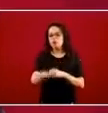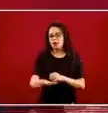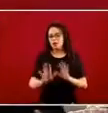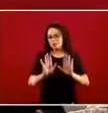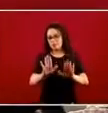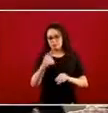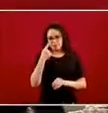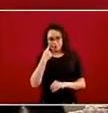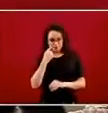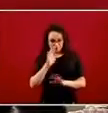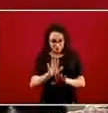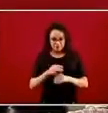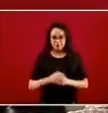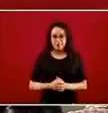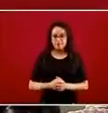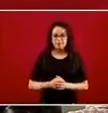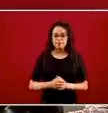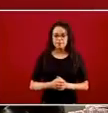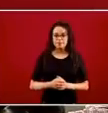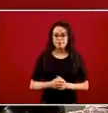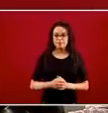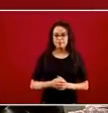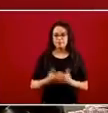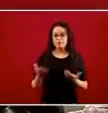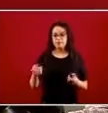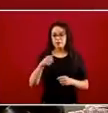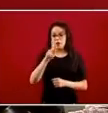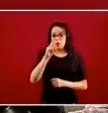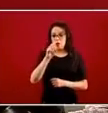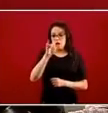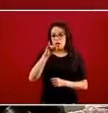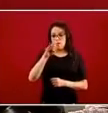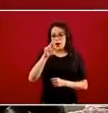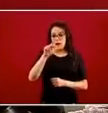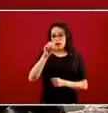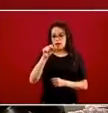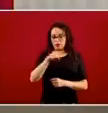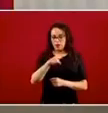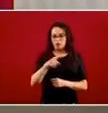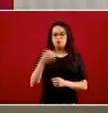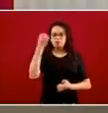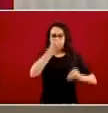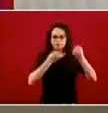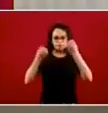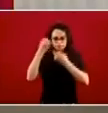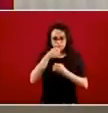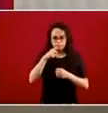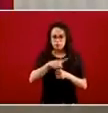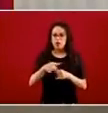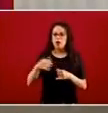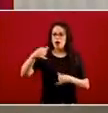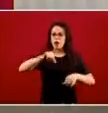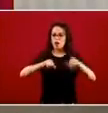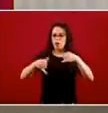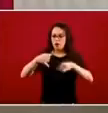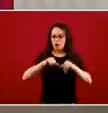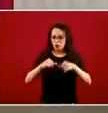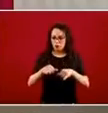A fast test is different because the reaction test, the normal test that we